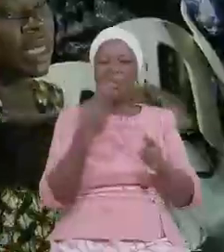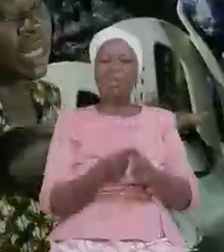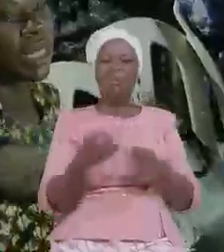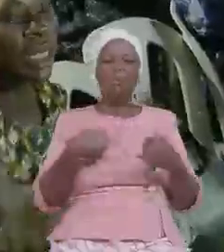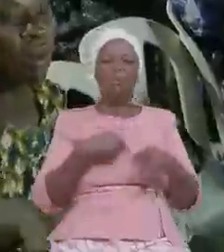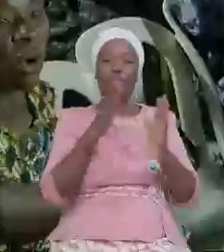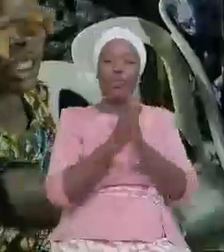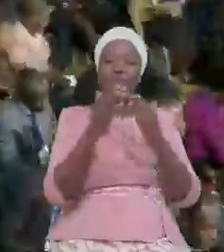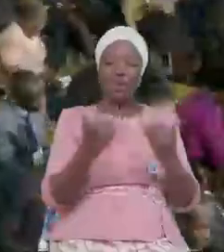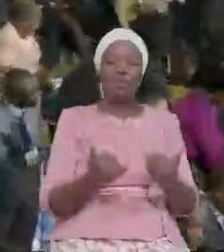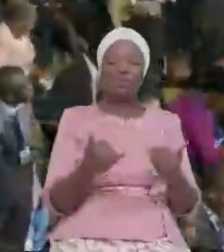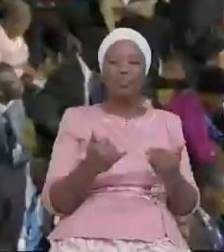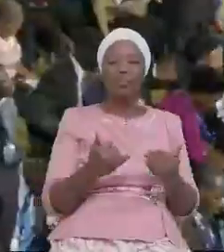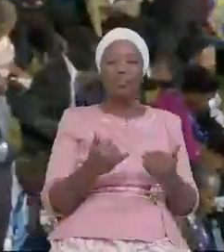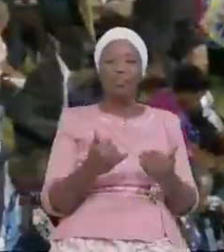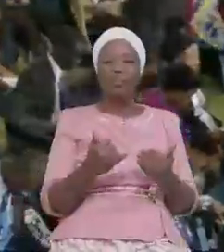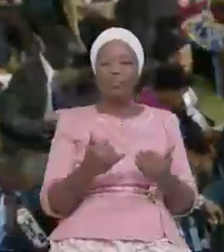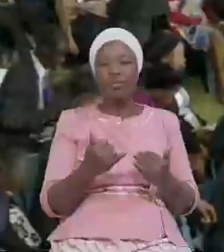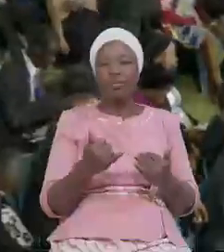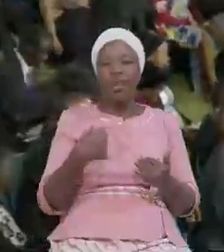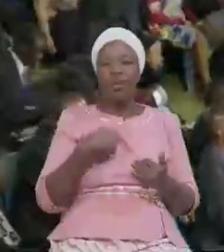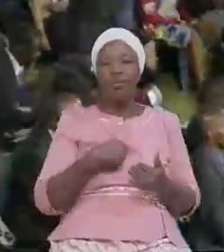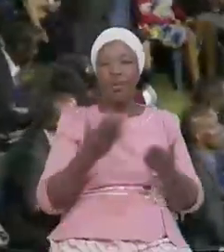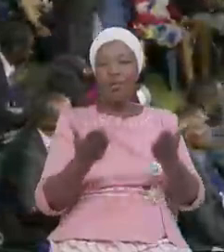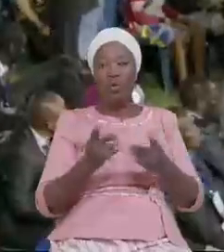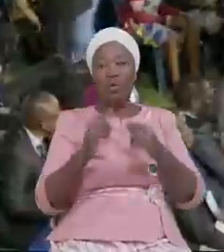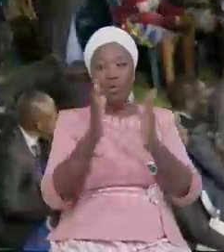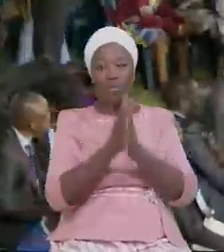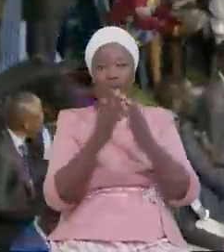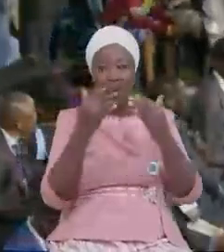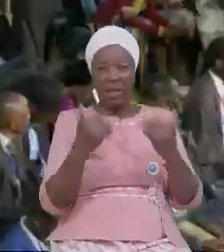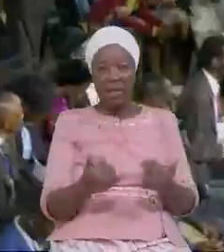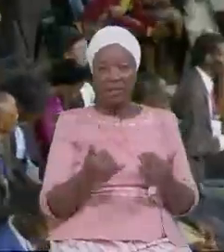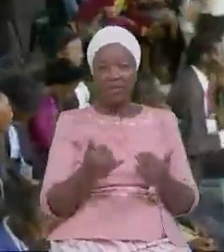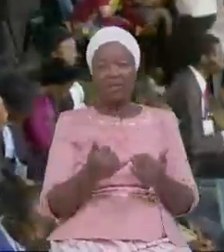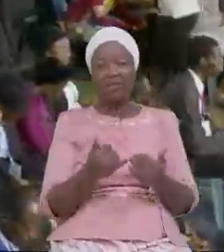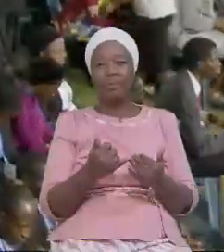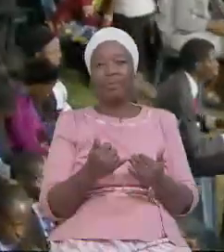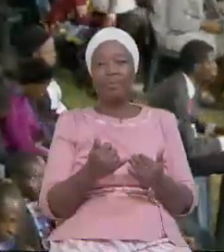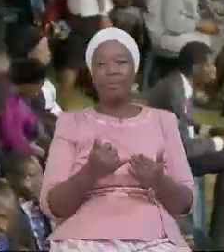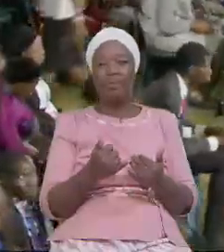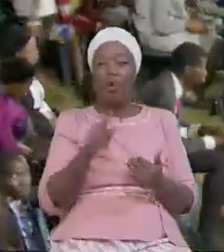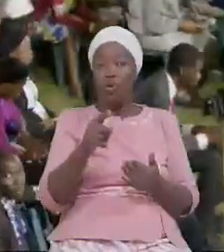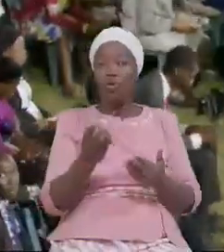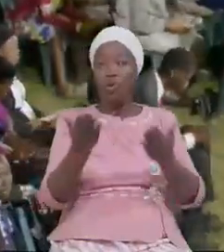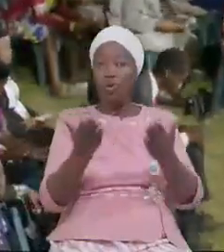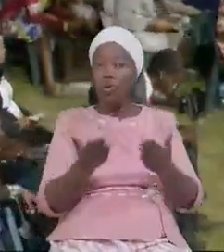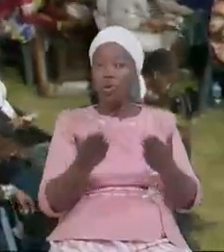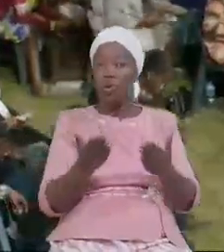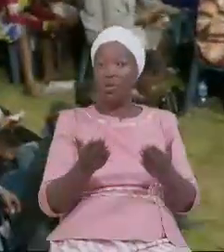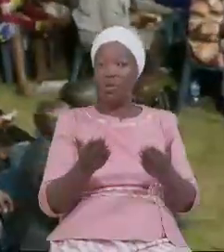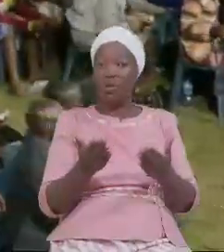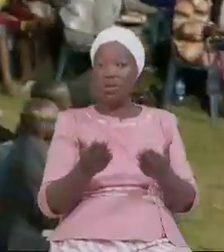eyes closed. Heads bowed and eyes closed. You want to hear his